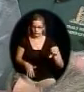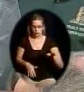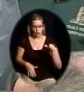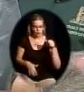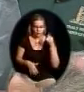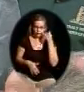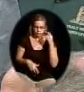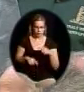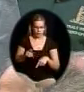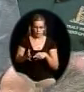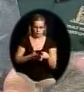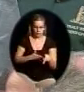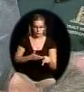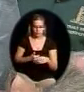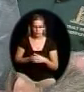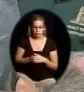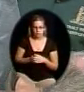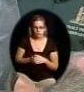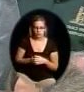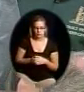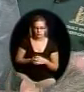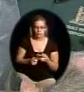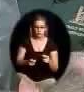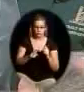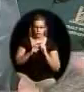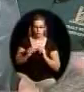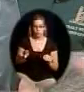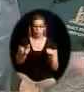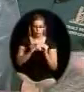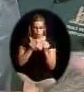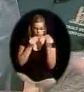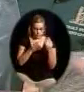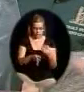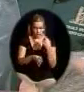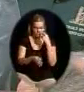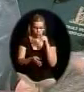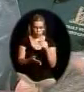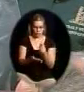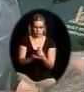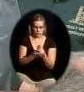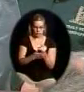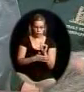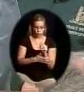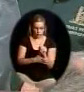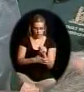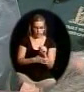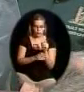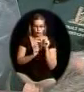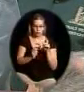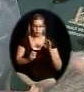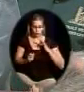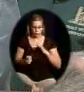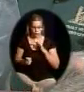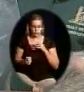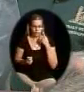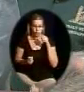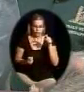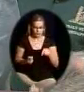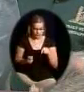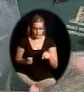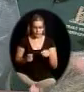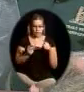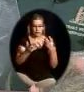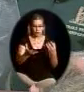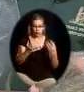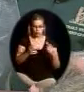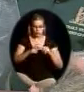pay. And to give us more data for the grant and give credibility for the need for the grant, they wanted